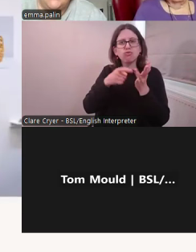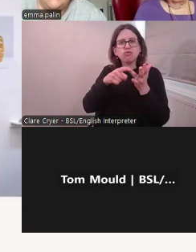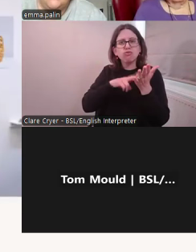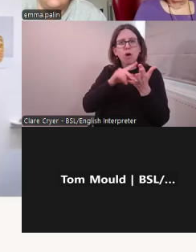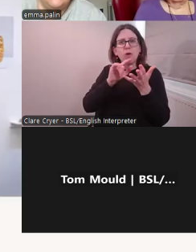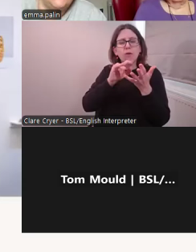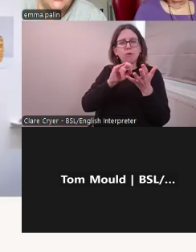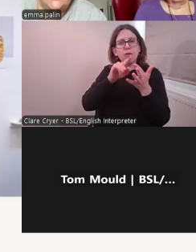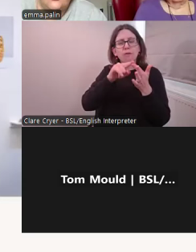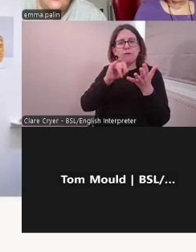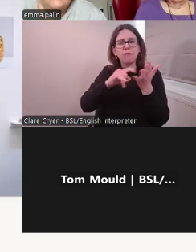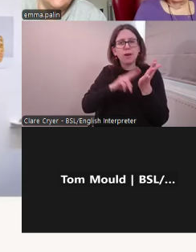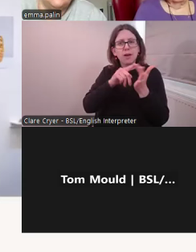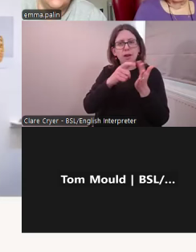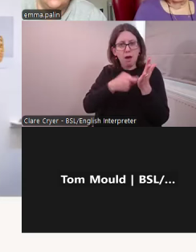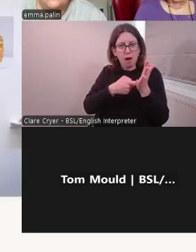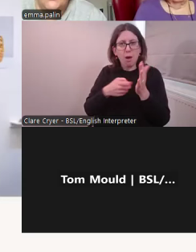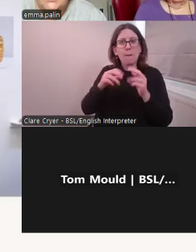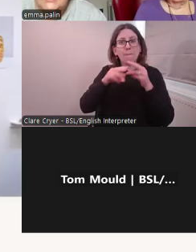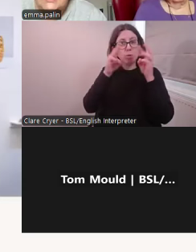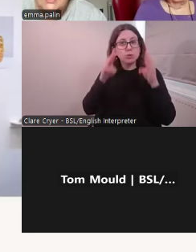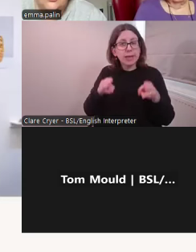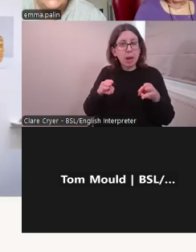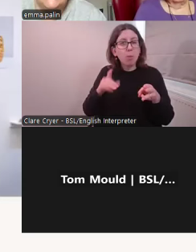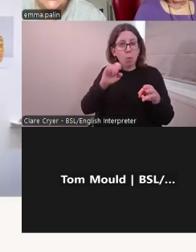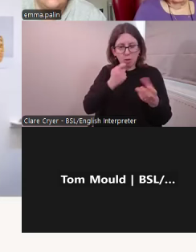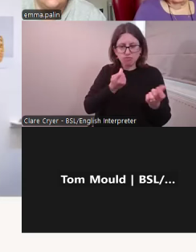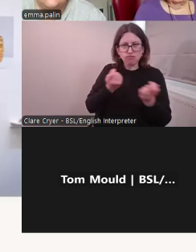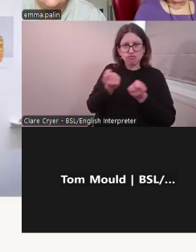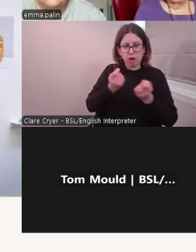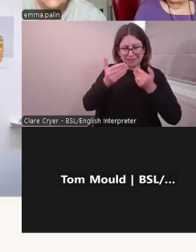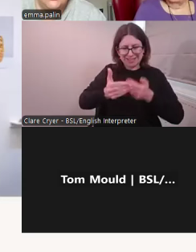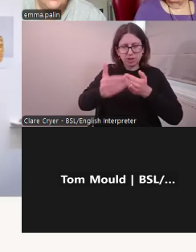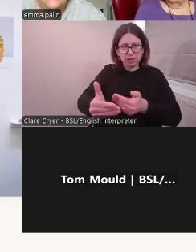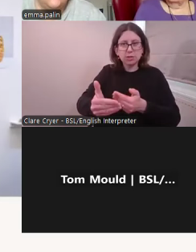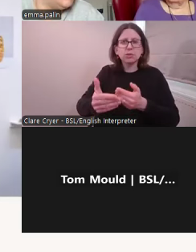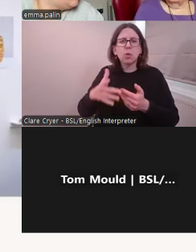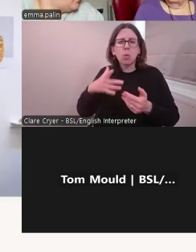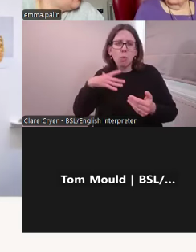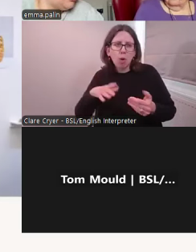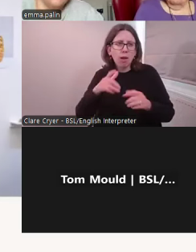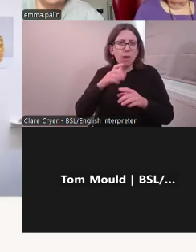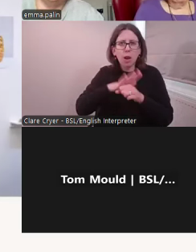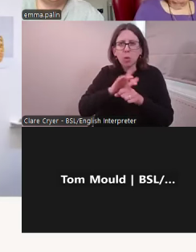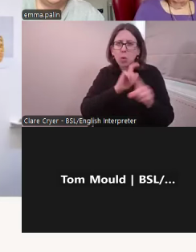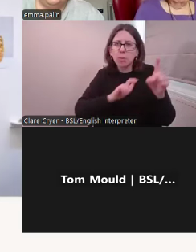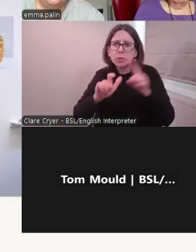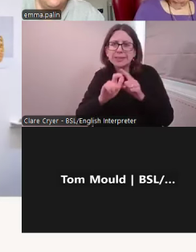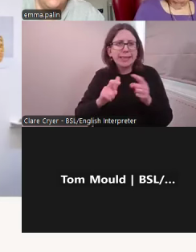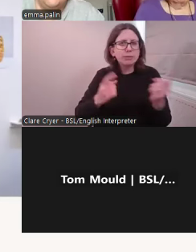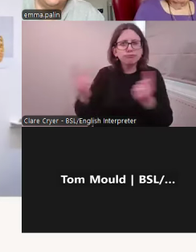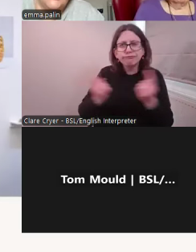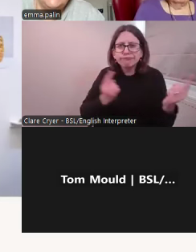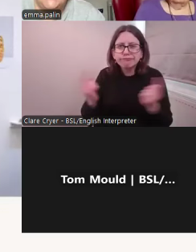and get interest from members of the local community. Could be Scouts groups, could be Brownie groups,